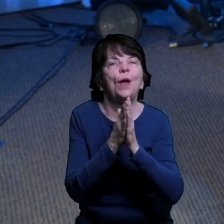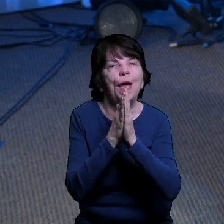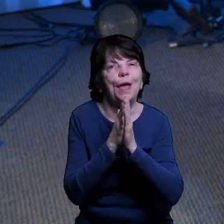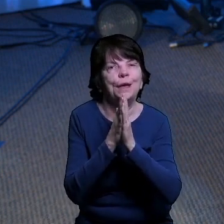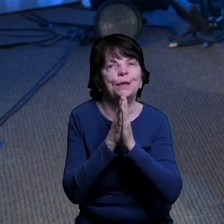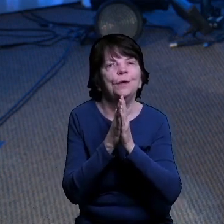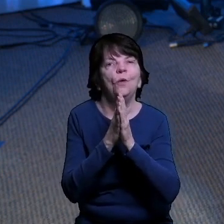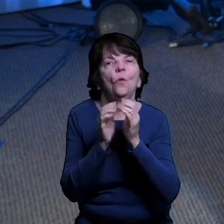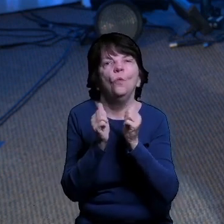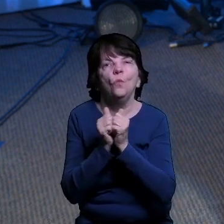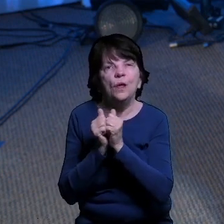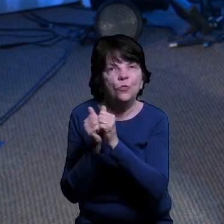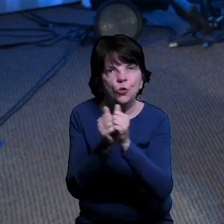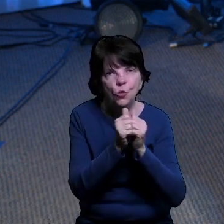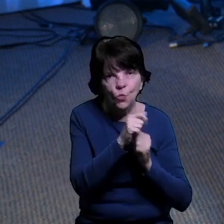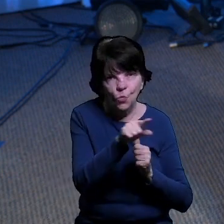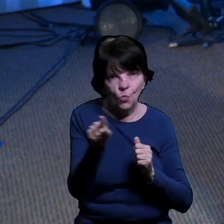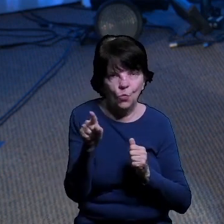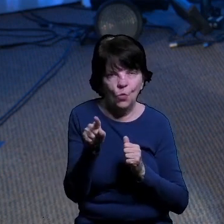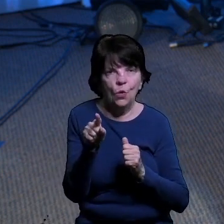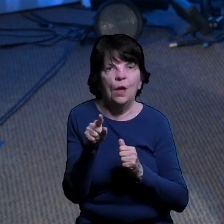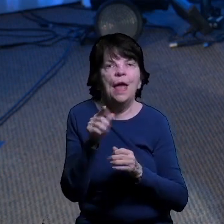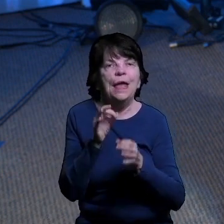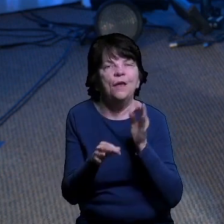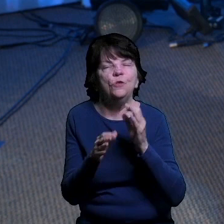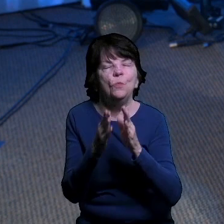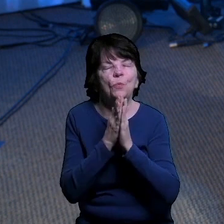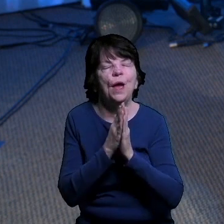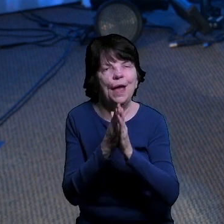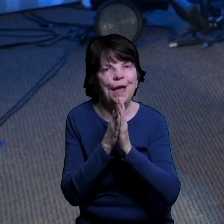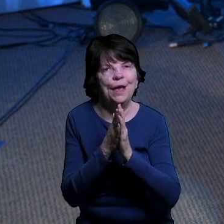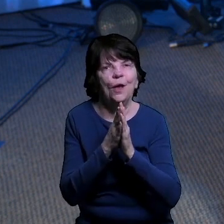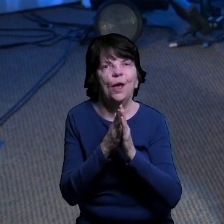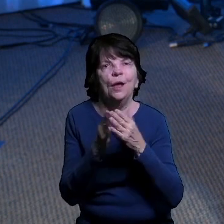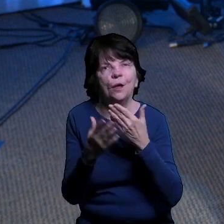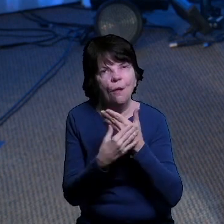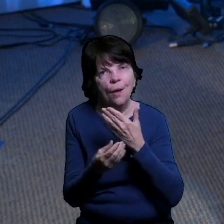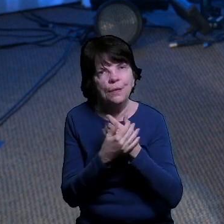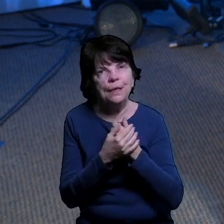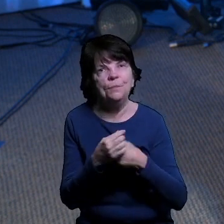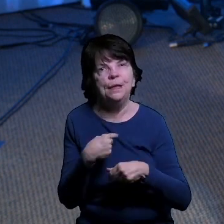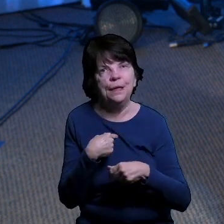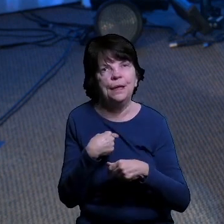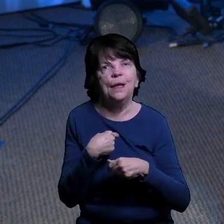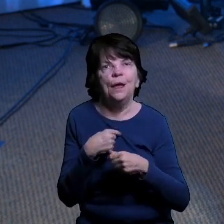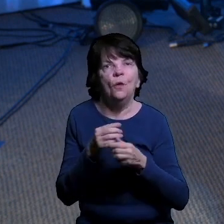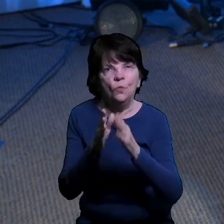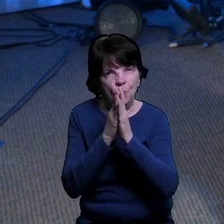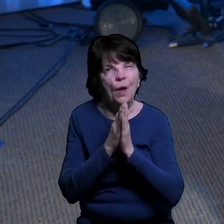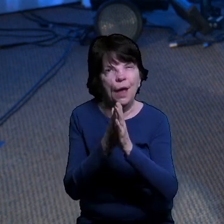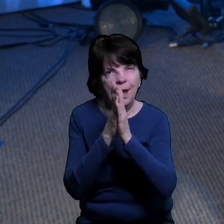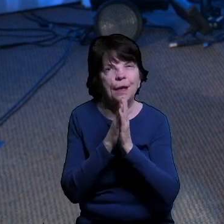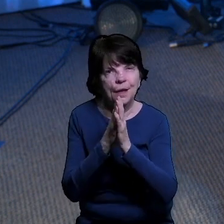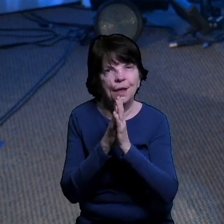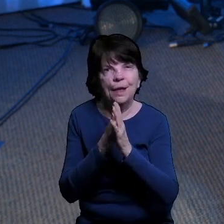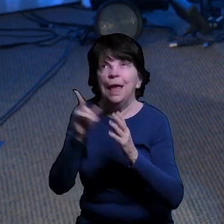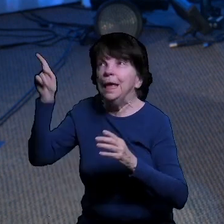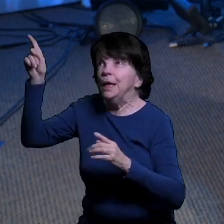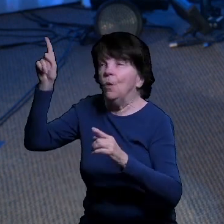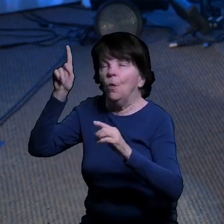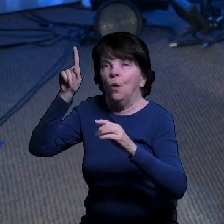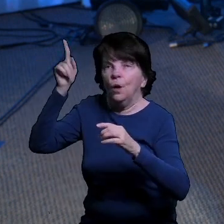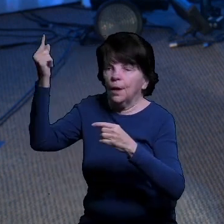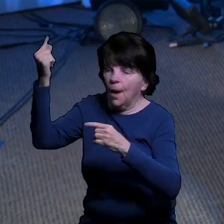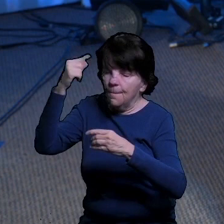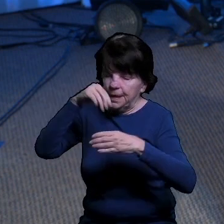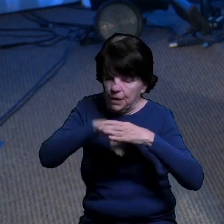you choose to invite Jesus into your life, he'll come in, he'll take away your sin, he'll give you eternal life. You don't need to try to convince him because he wants that for